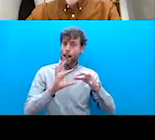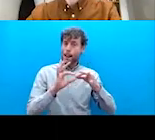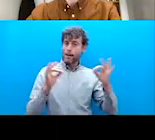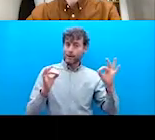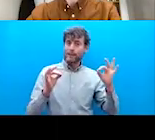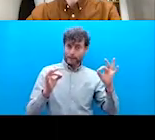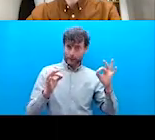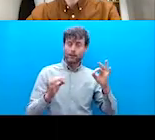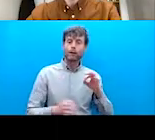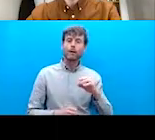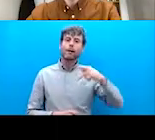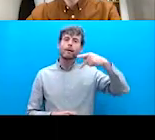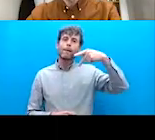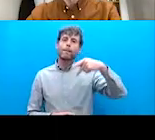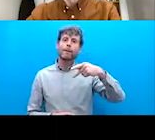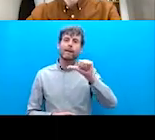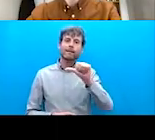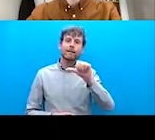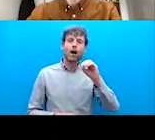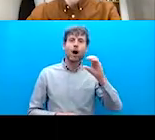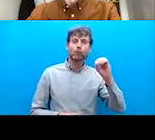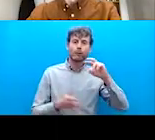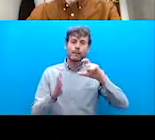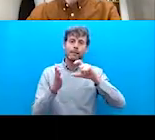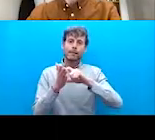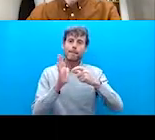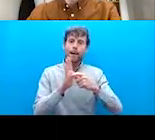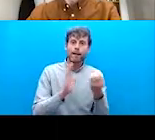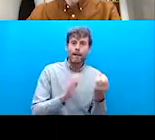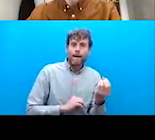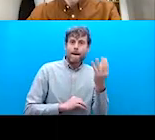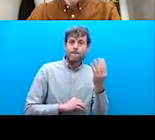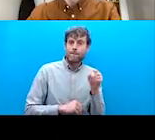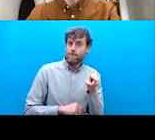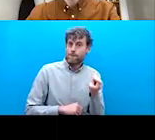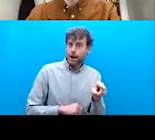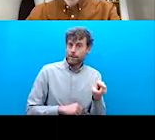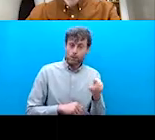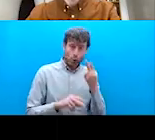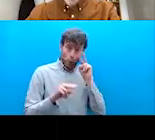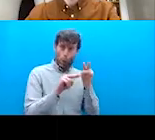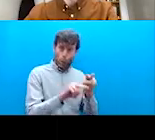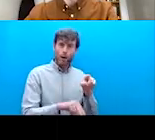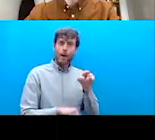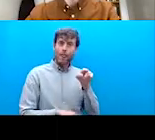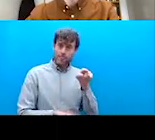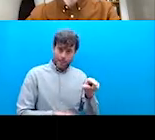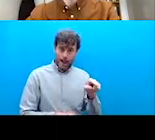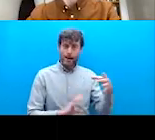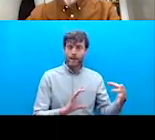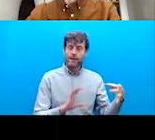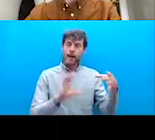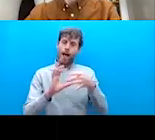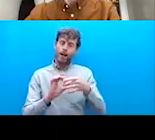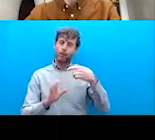effect. And then I'll move on to an empirical prediction that the architecture makes, namely